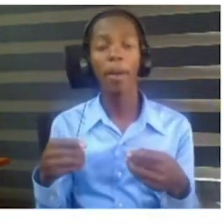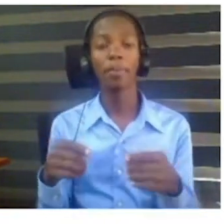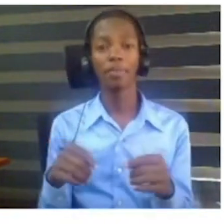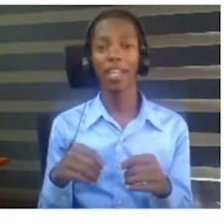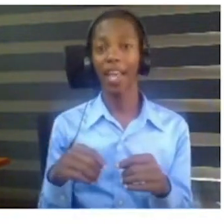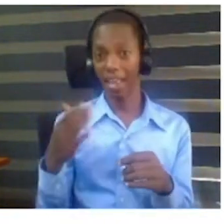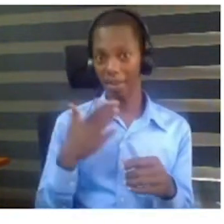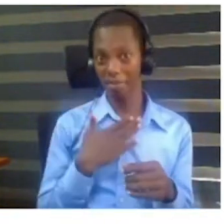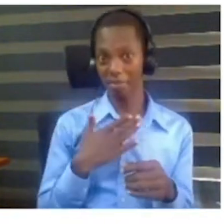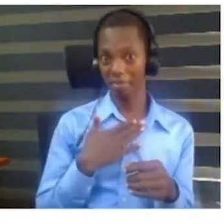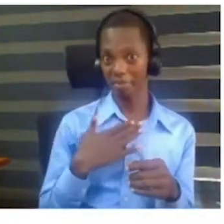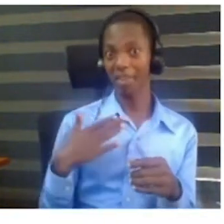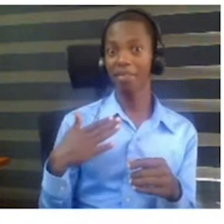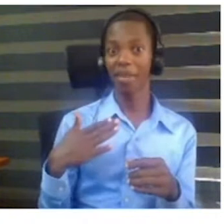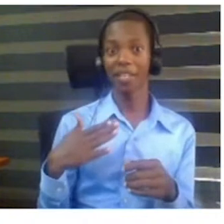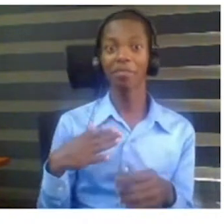fancy fur coat.